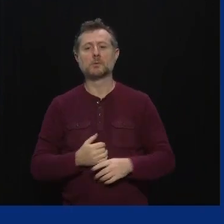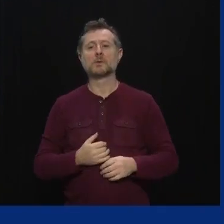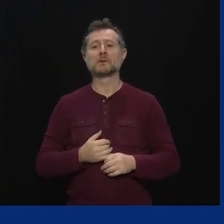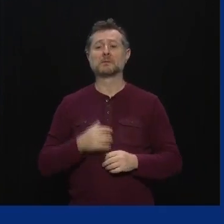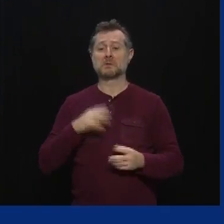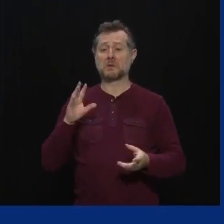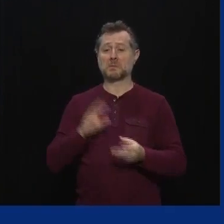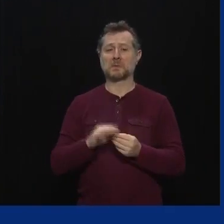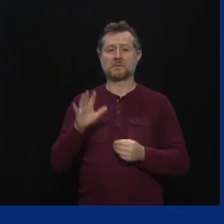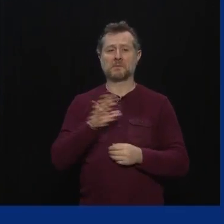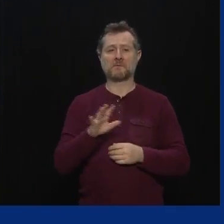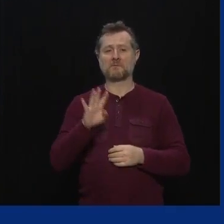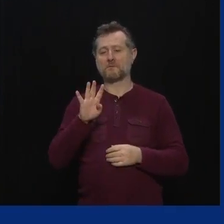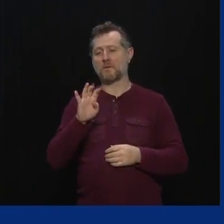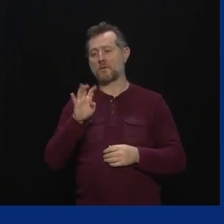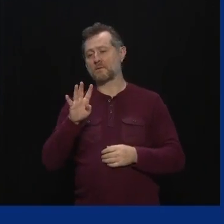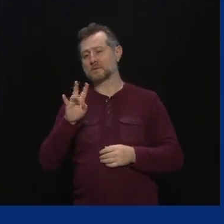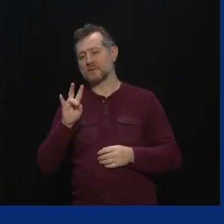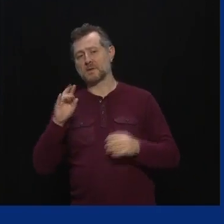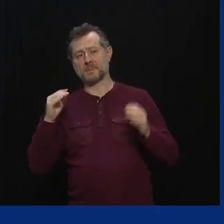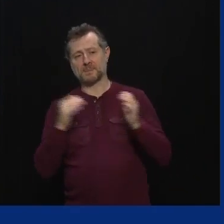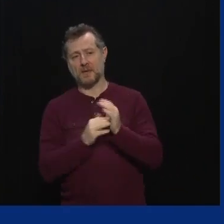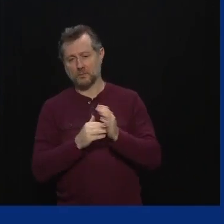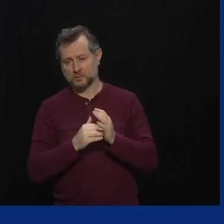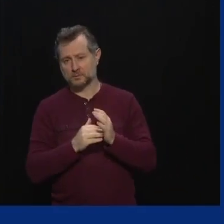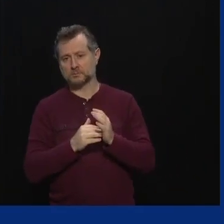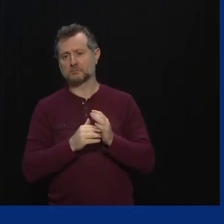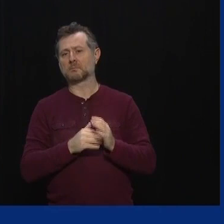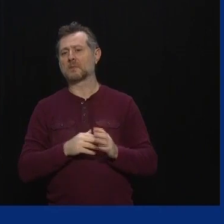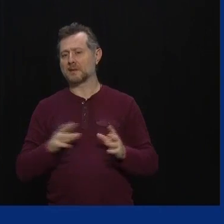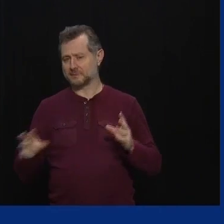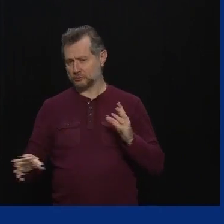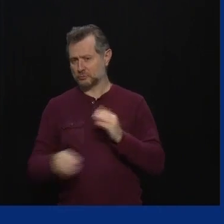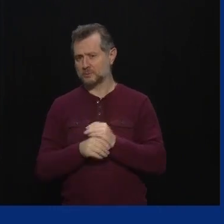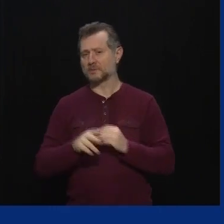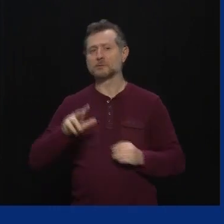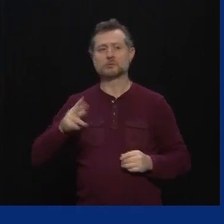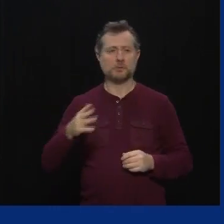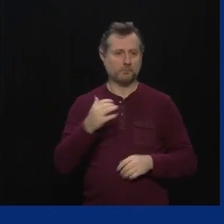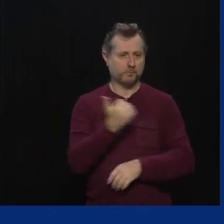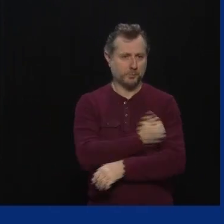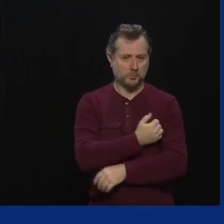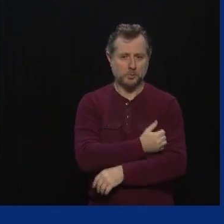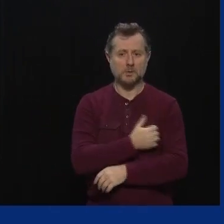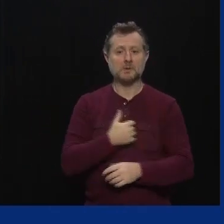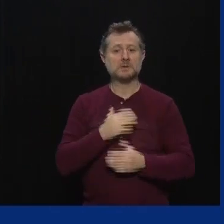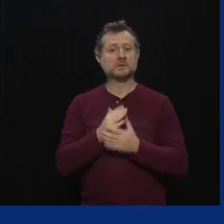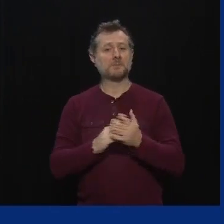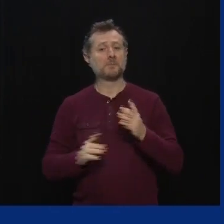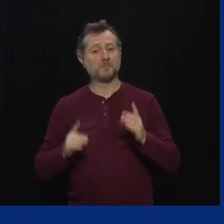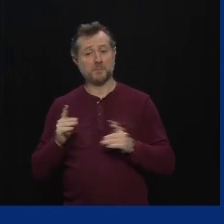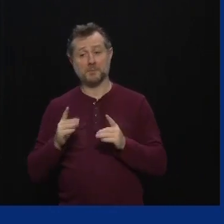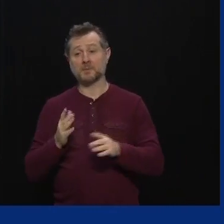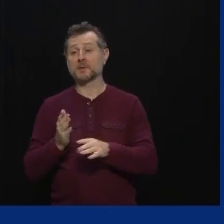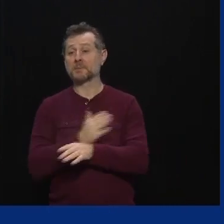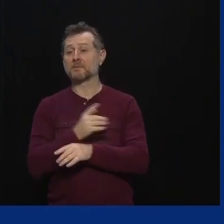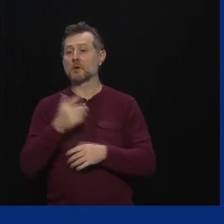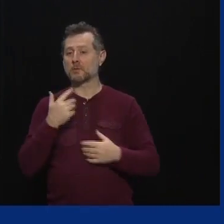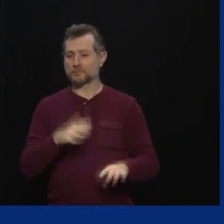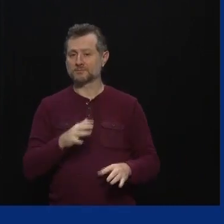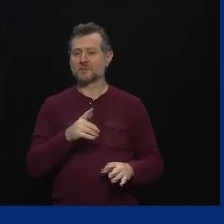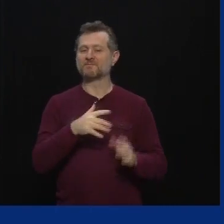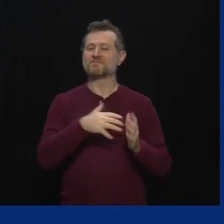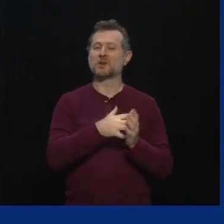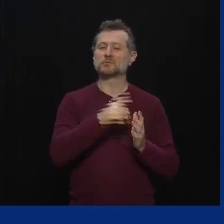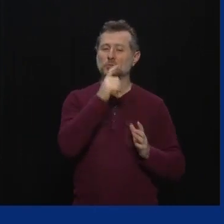447,000 additional doses have been given. Some of these people were able to get it because they were in vulnerable categories before the time that Pfizer okayed it, which was